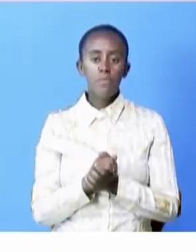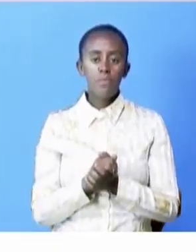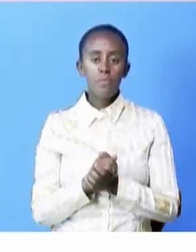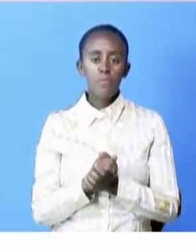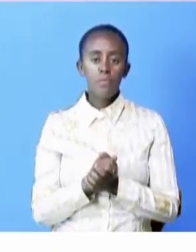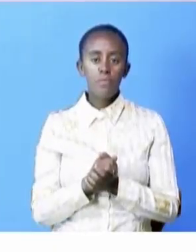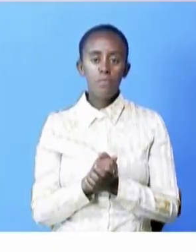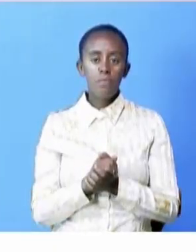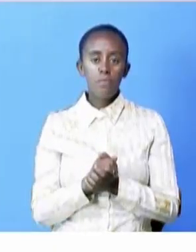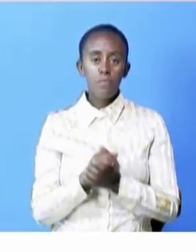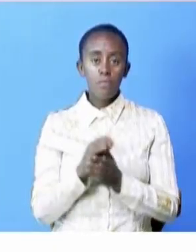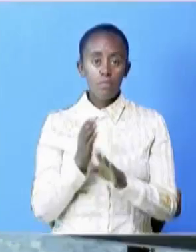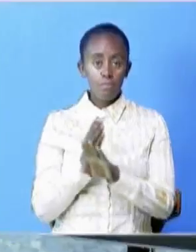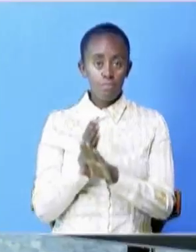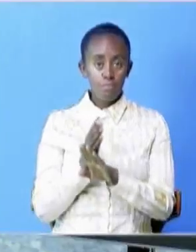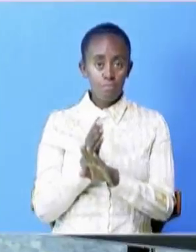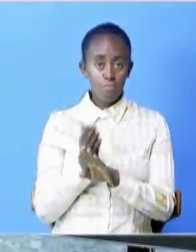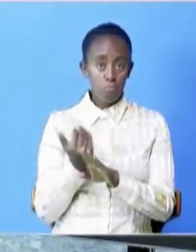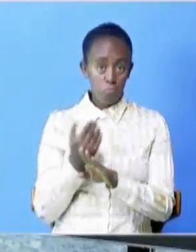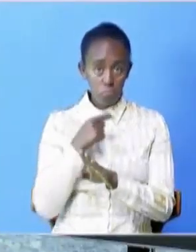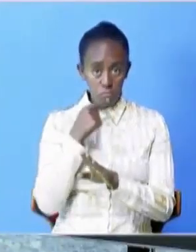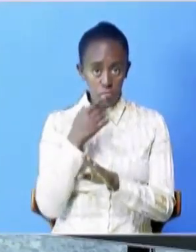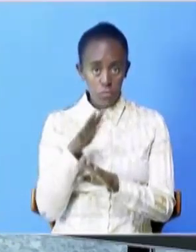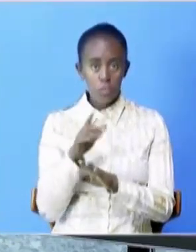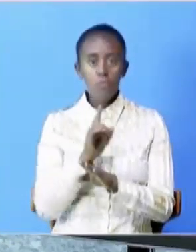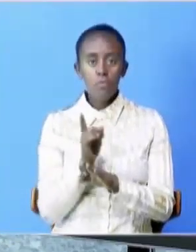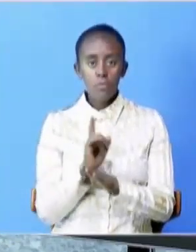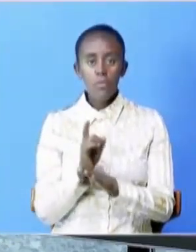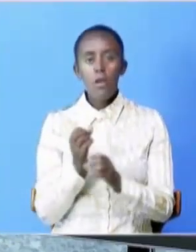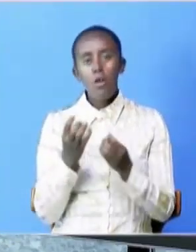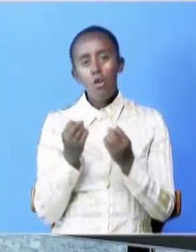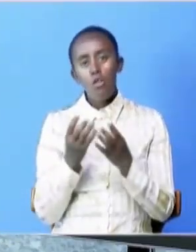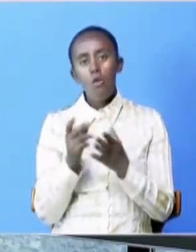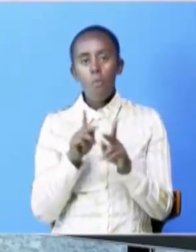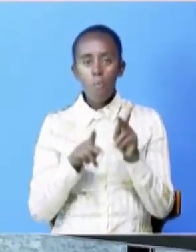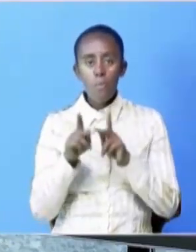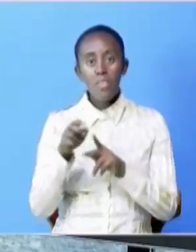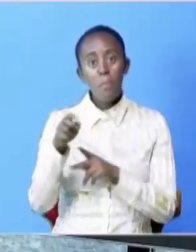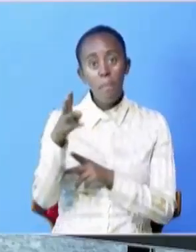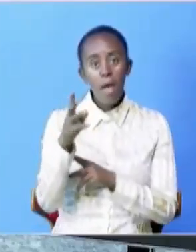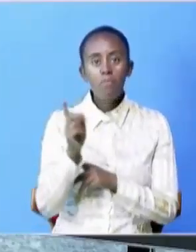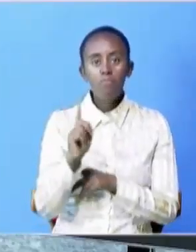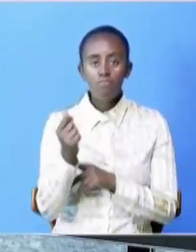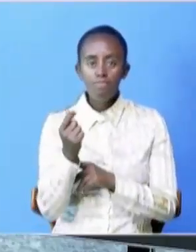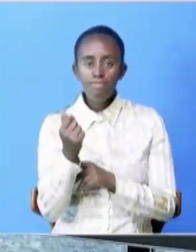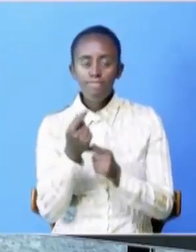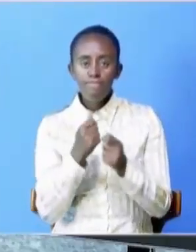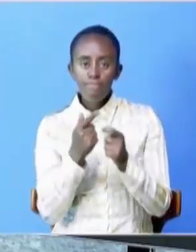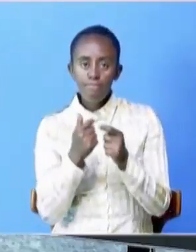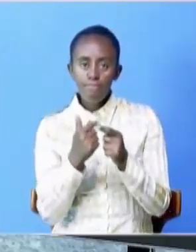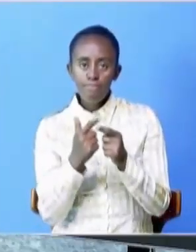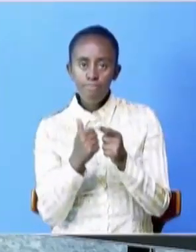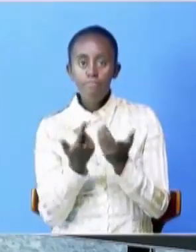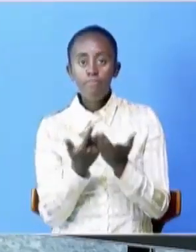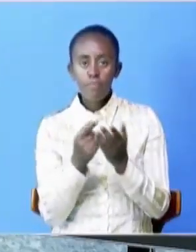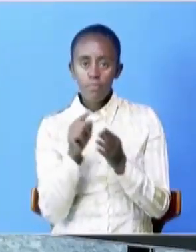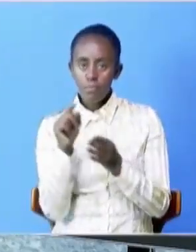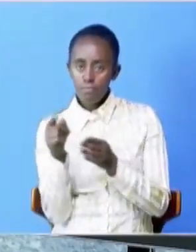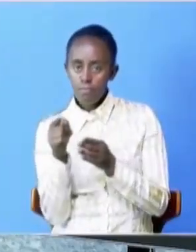Earlier when I was talking about comma, I said a lot of people in the banks, I gave an example, they use